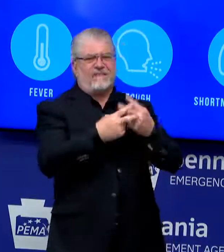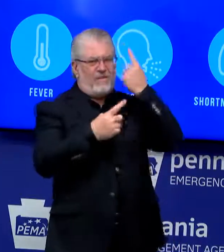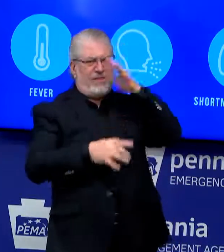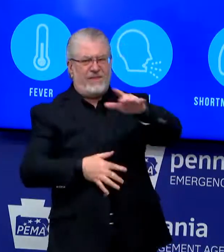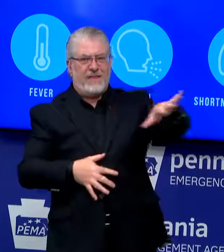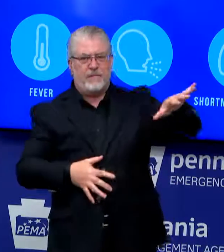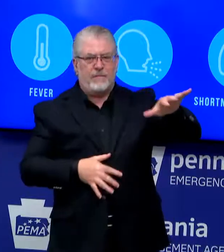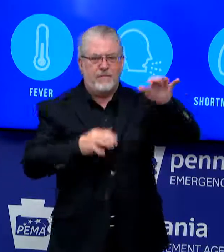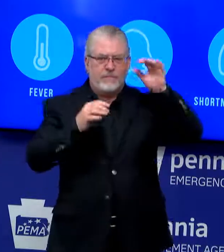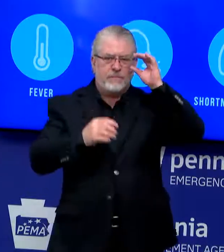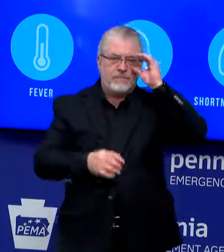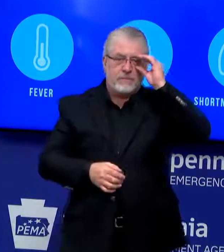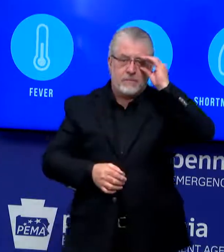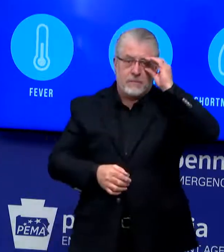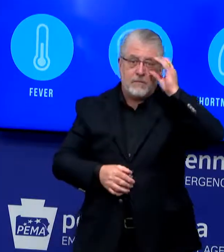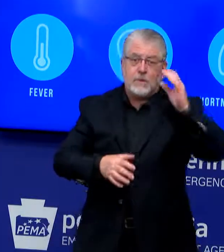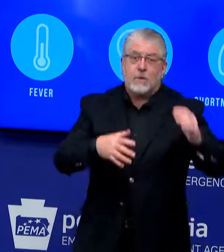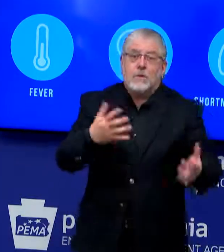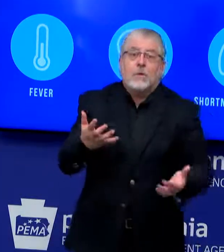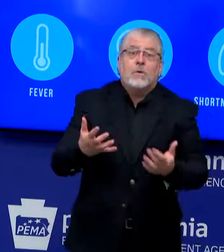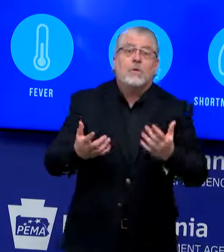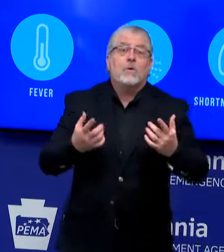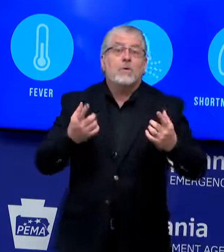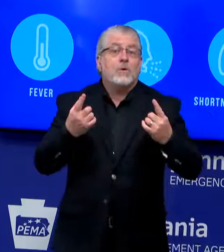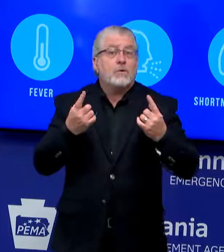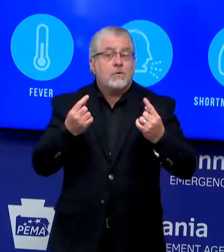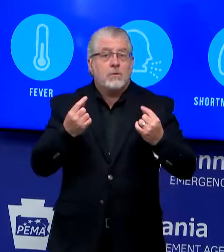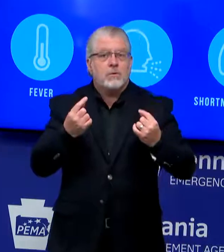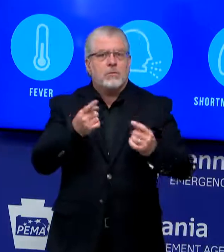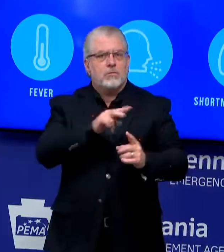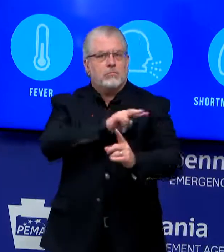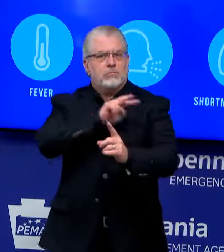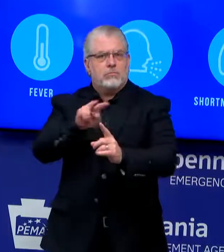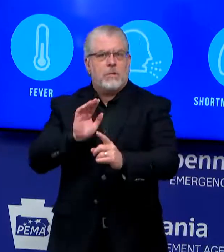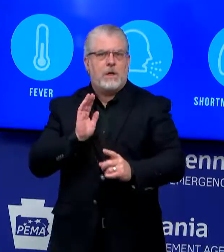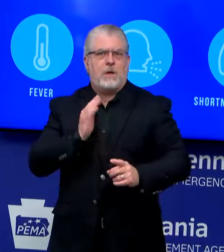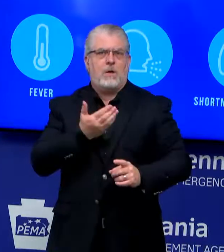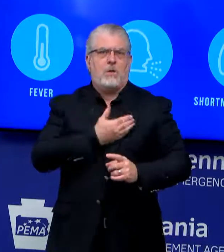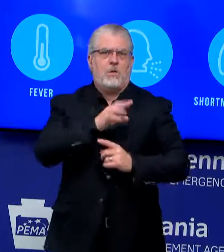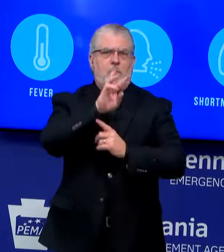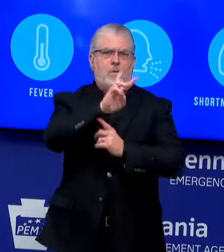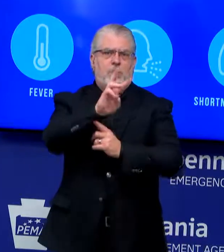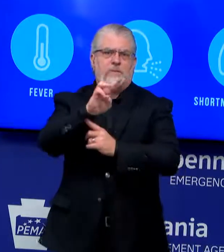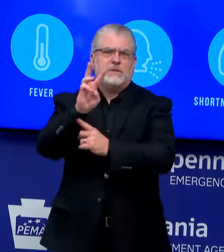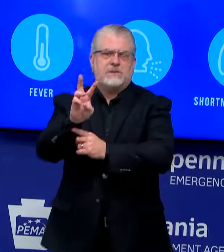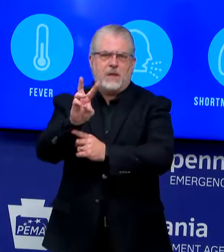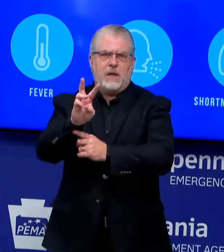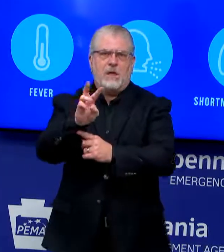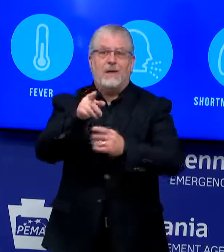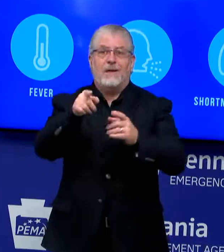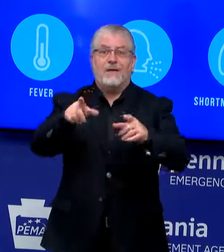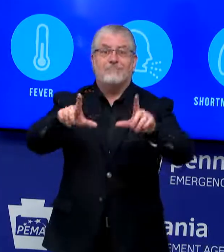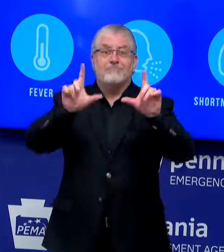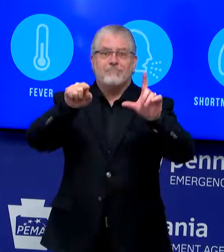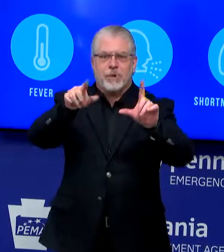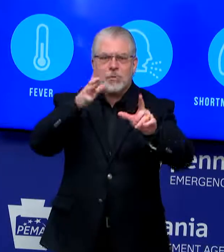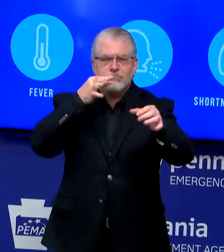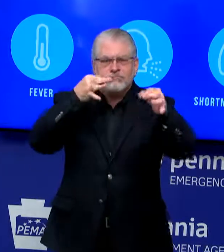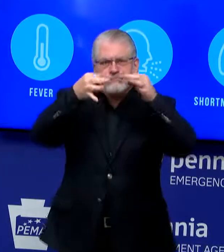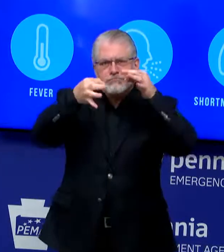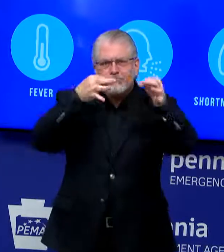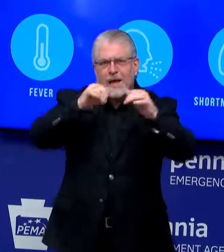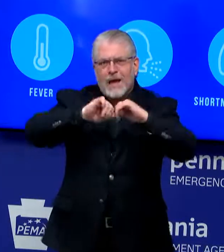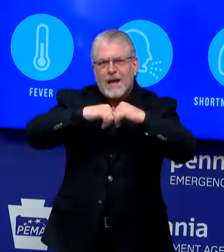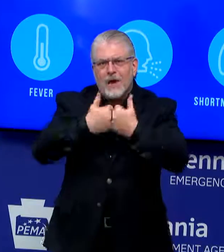your own mask using materials that you have at home. Now, remember, a mask isn't